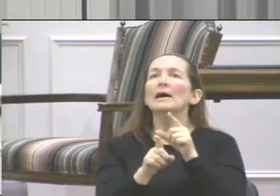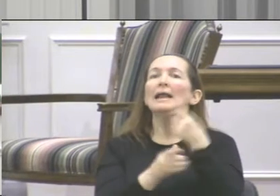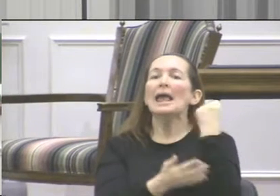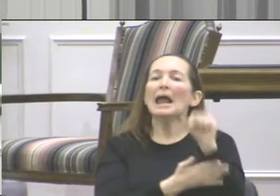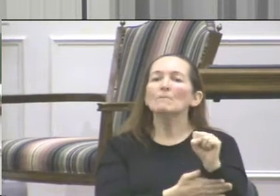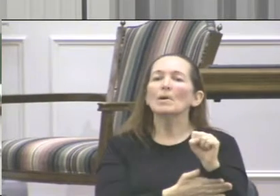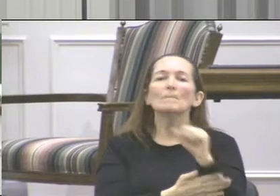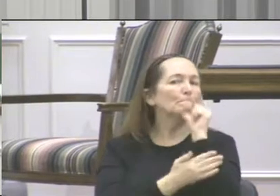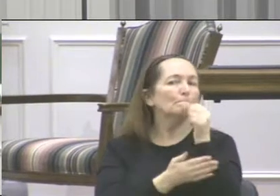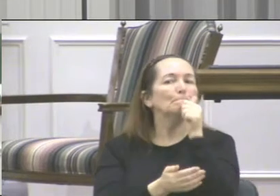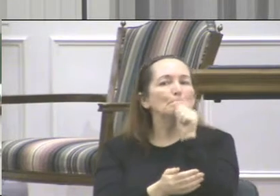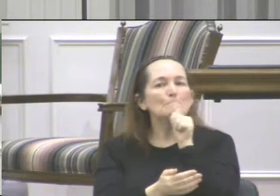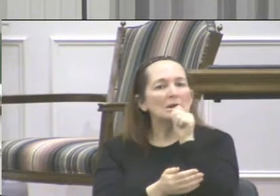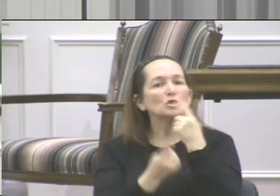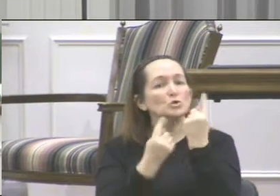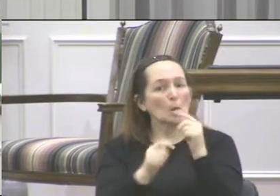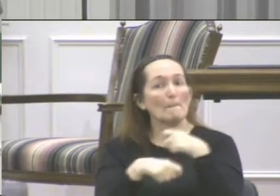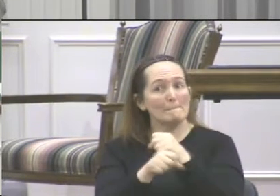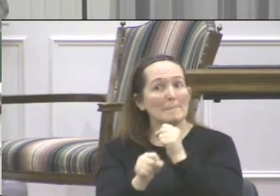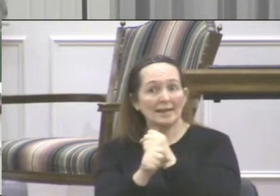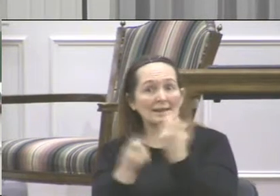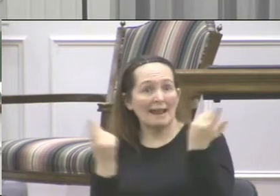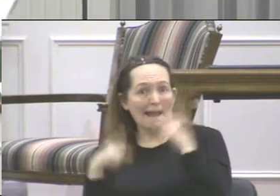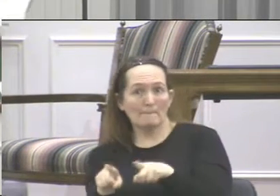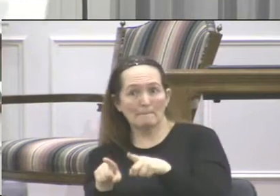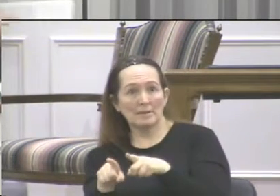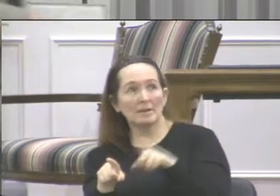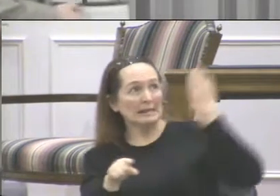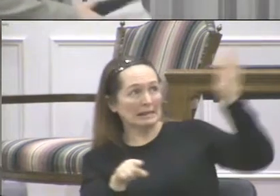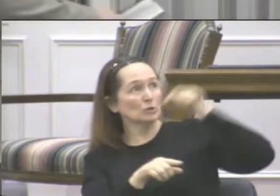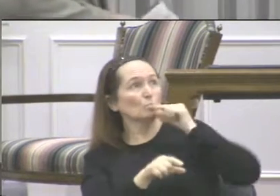making it happen on his own.